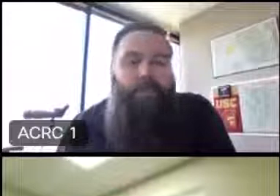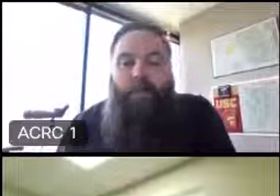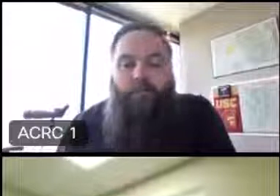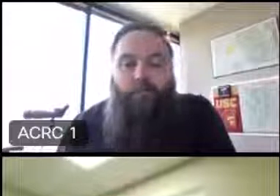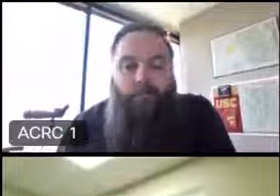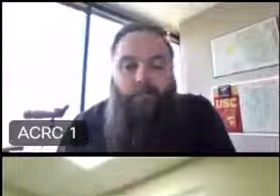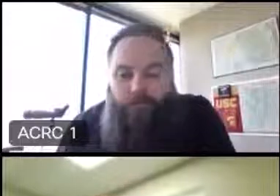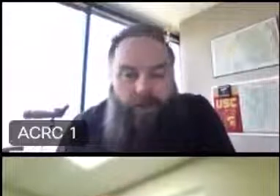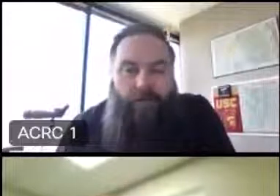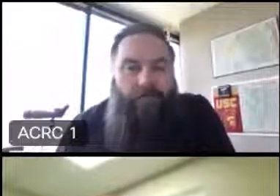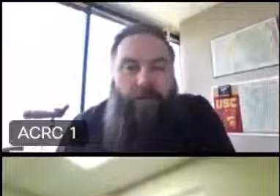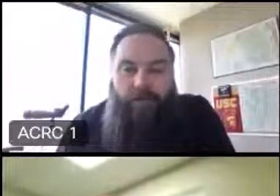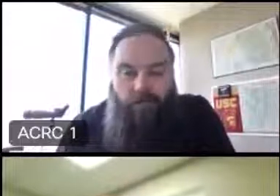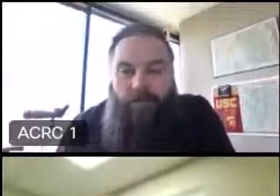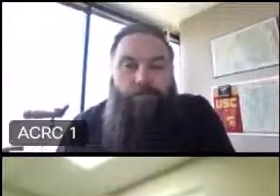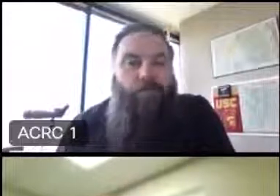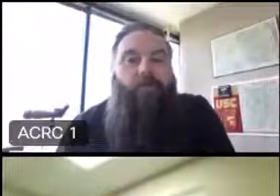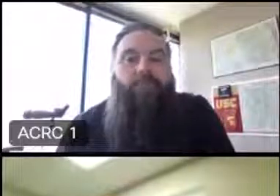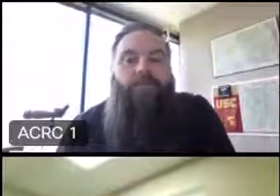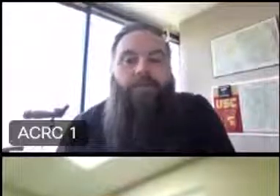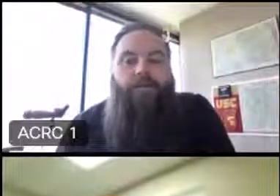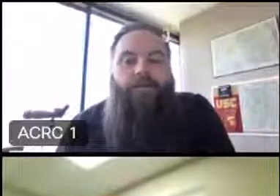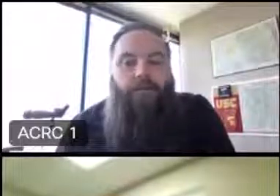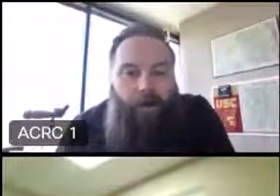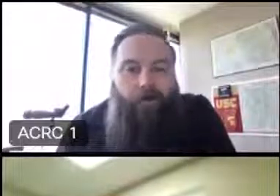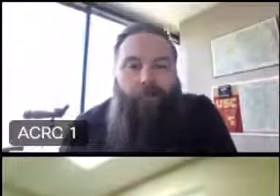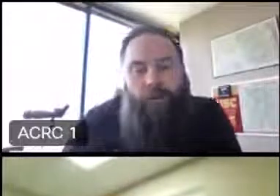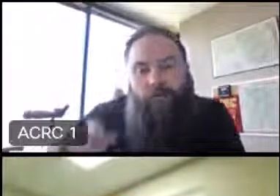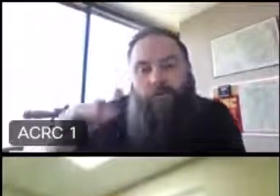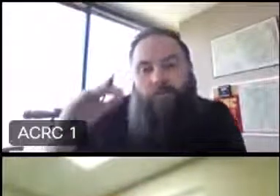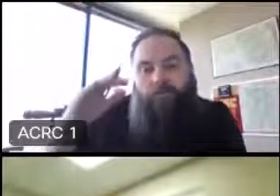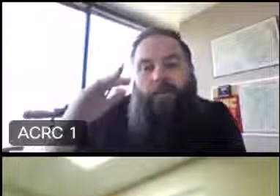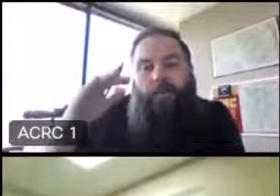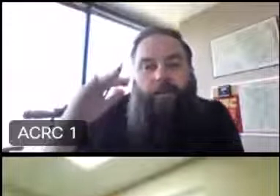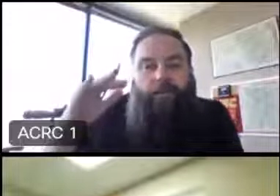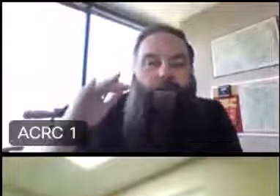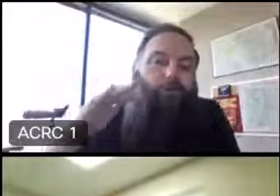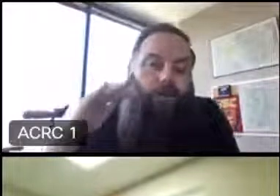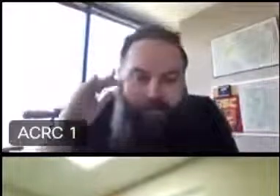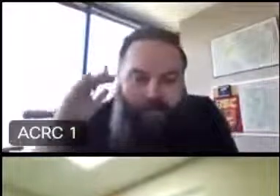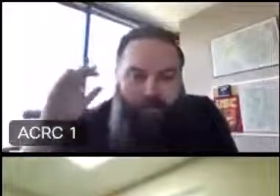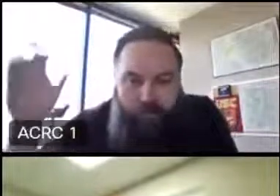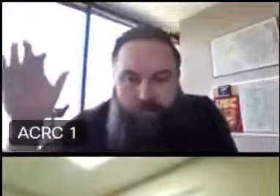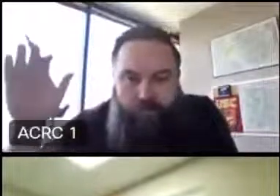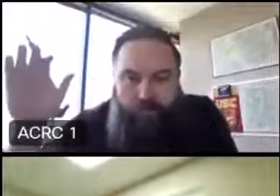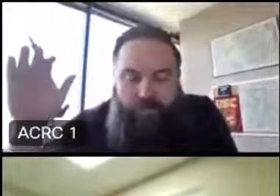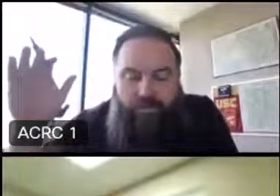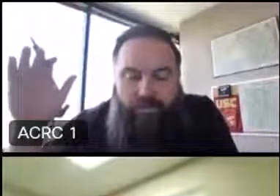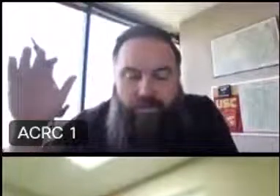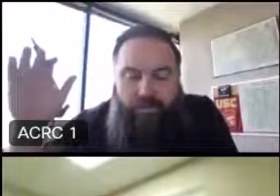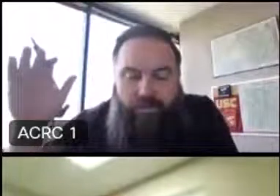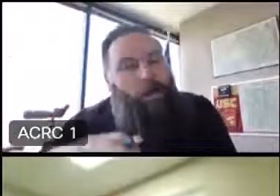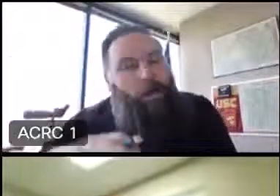changes that providers may be making to their programs to help, meet the new needs of